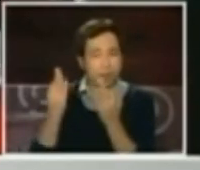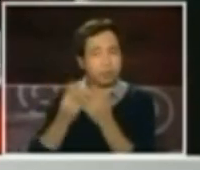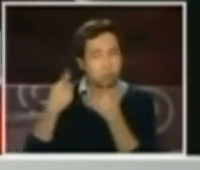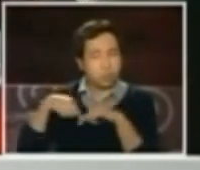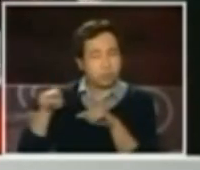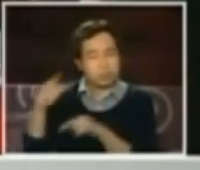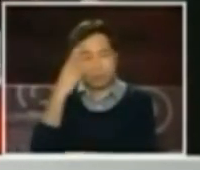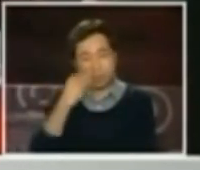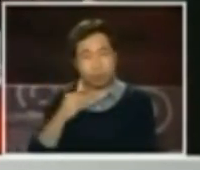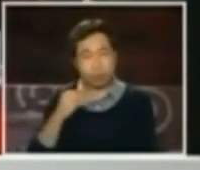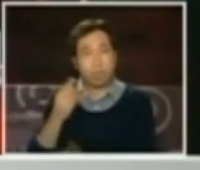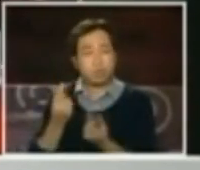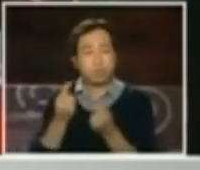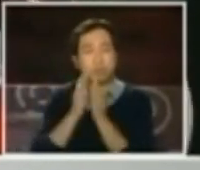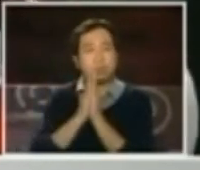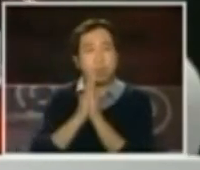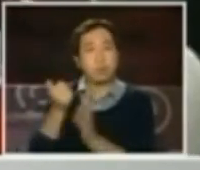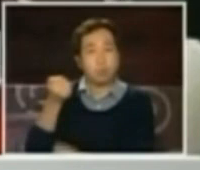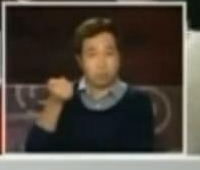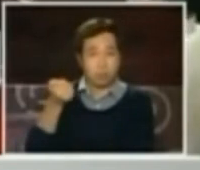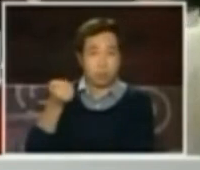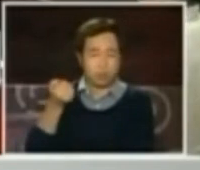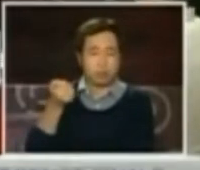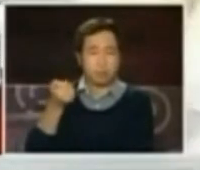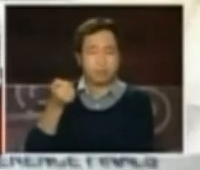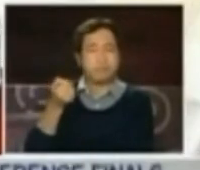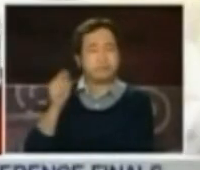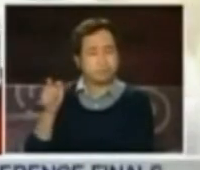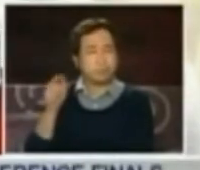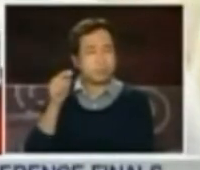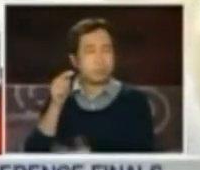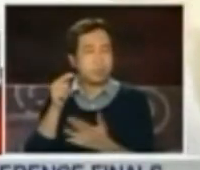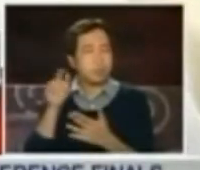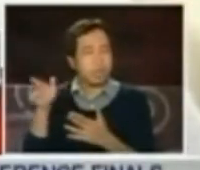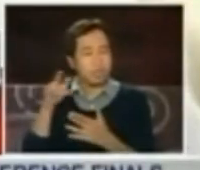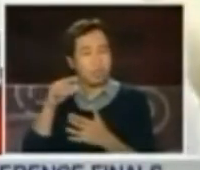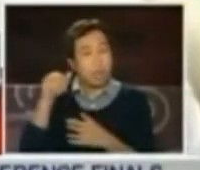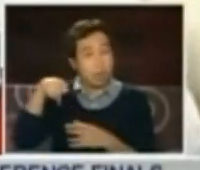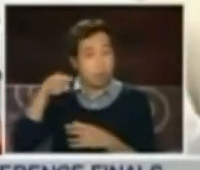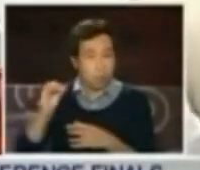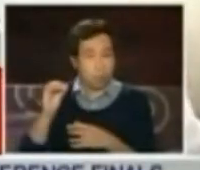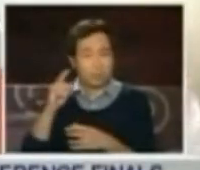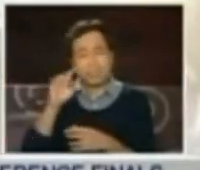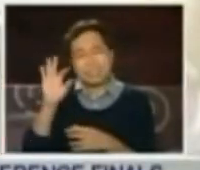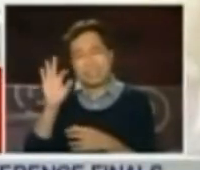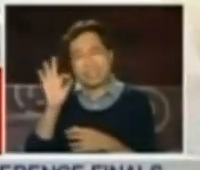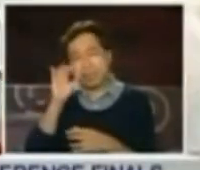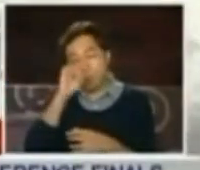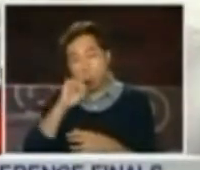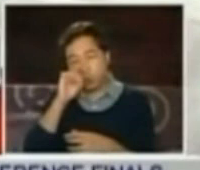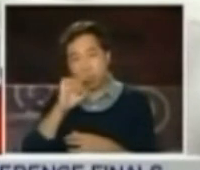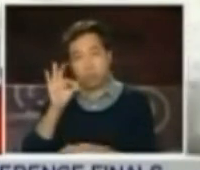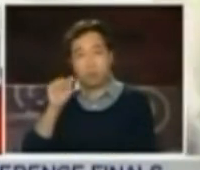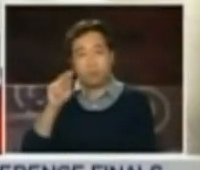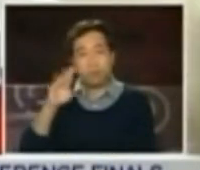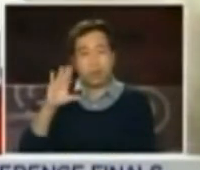sleeping, was praying the rosary. And you know what, Tony? His grandchildren, his 9-year-old grandchildren, Franco,